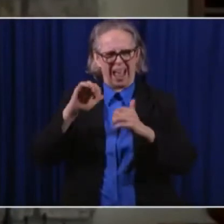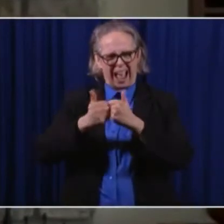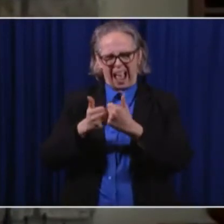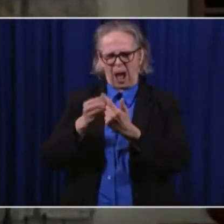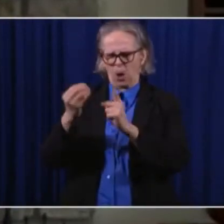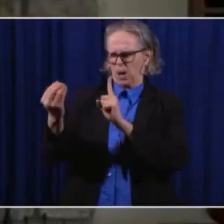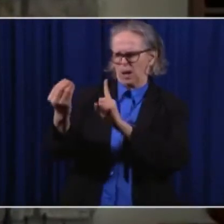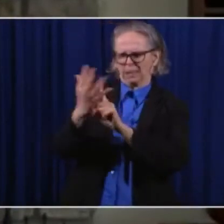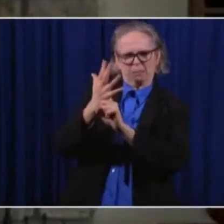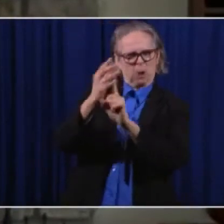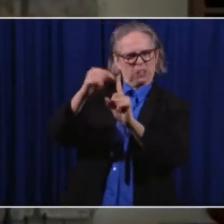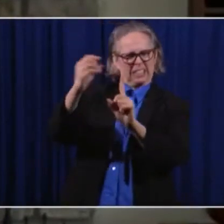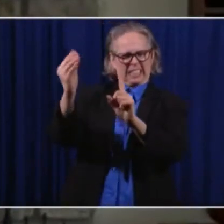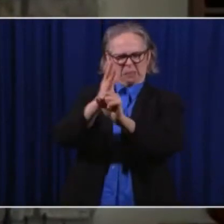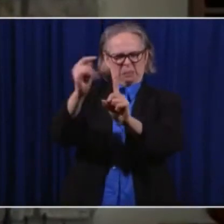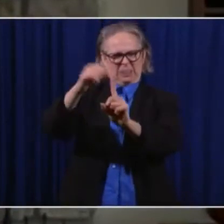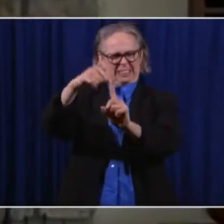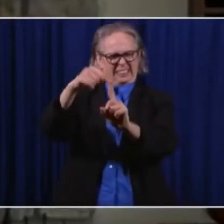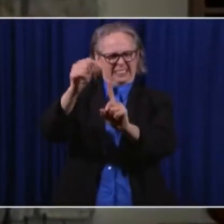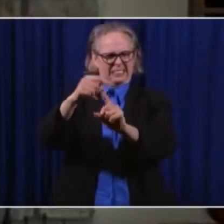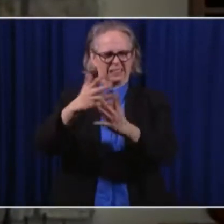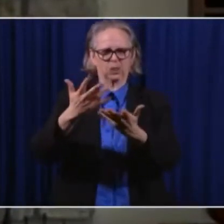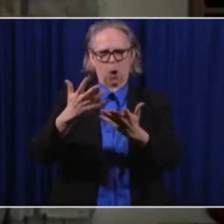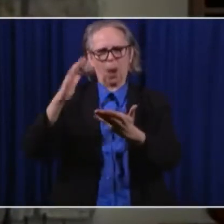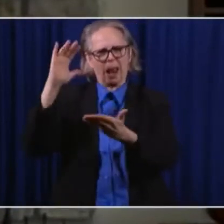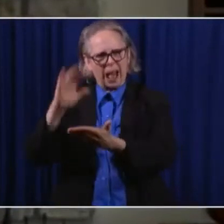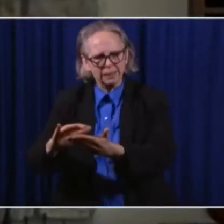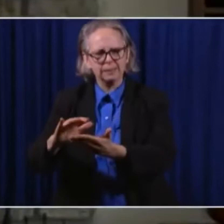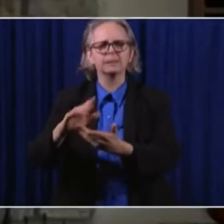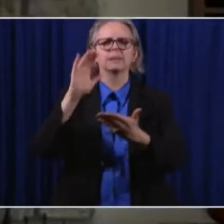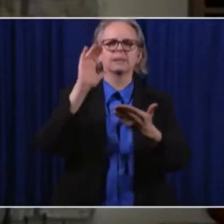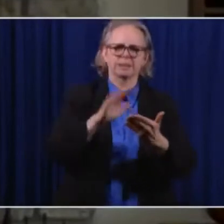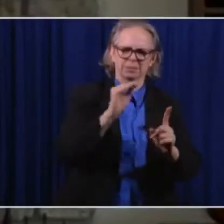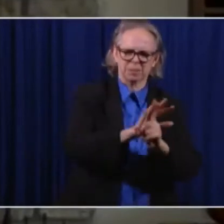the only way of doing it. We could have done it other ways, but this seemed to me